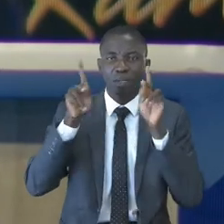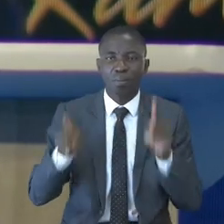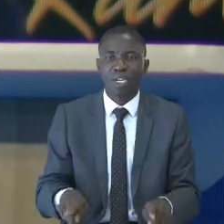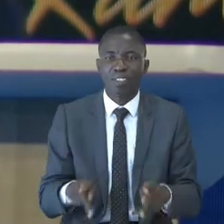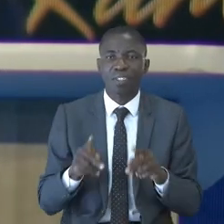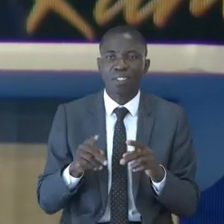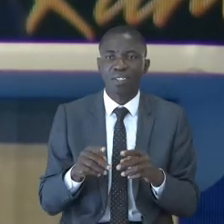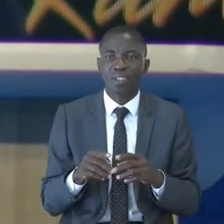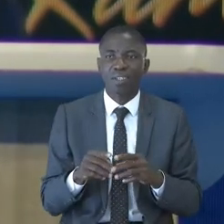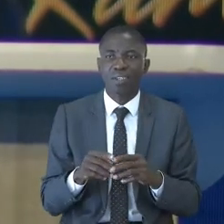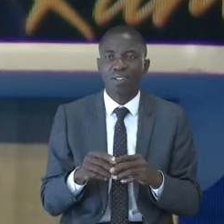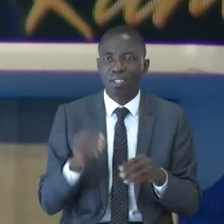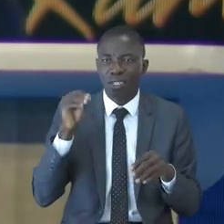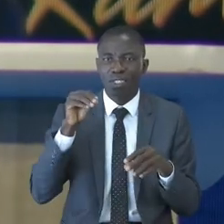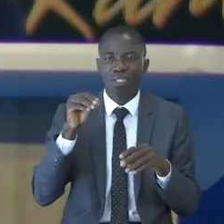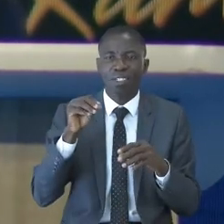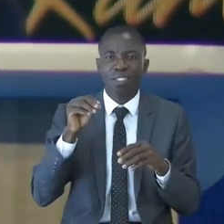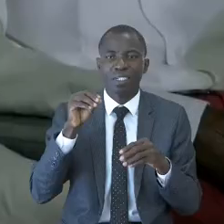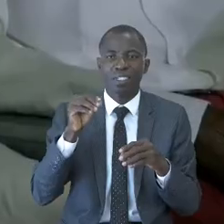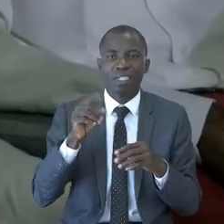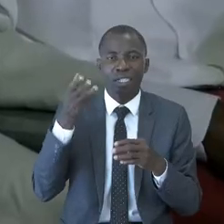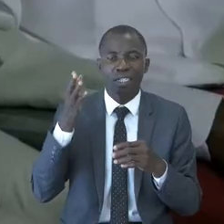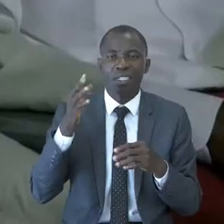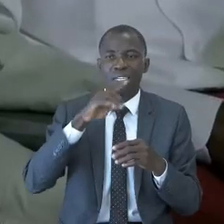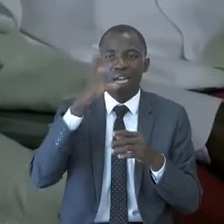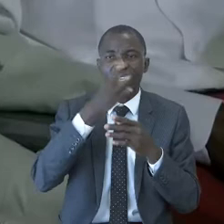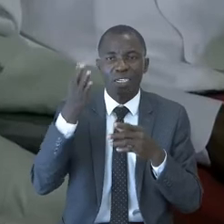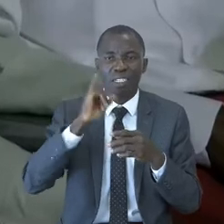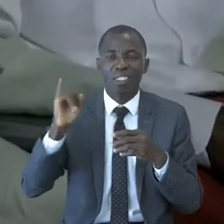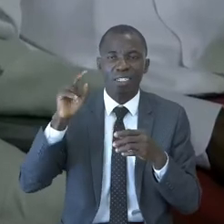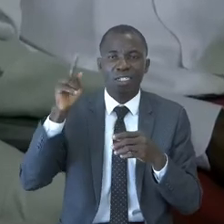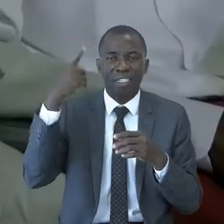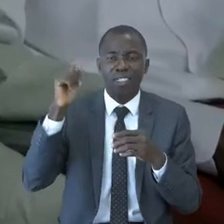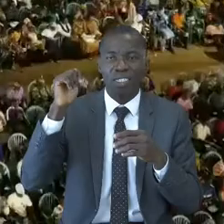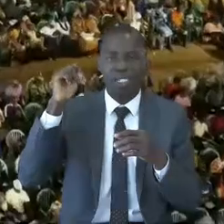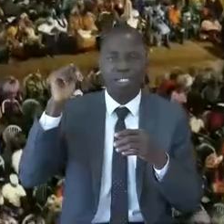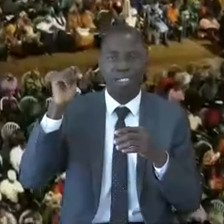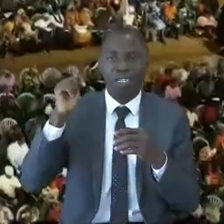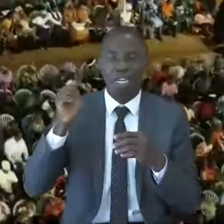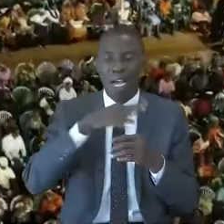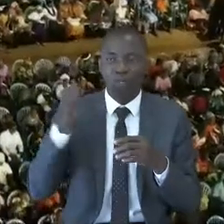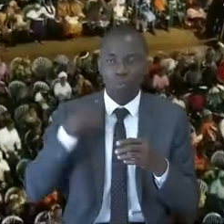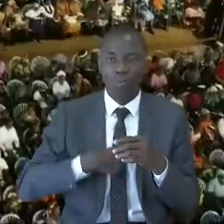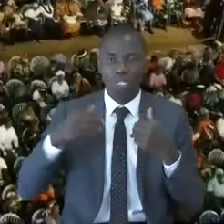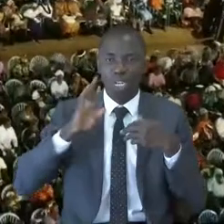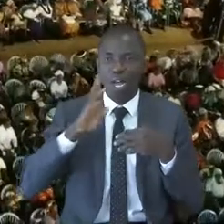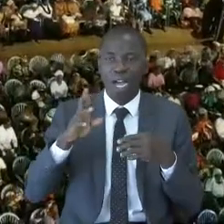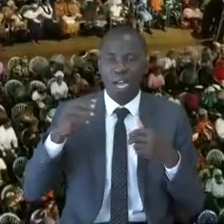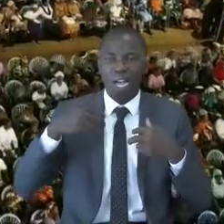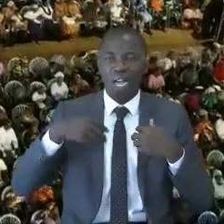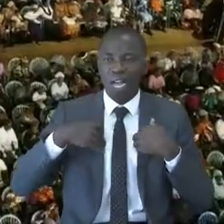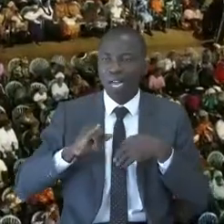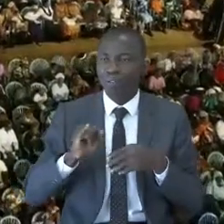in Abeokuta, and she had this great problem.